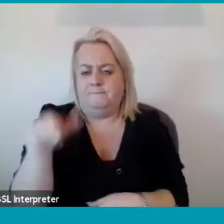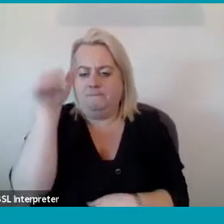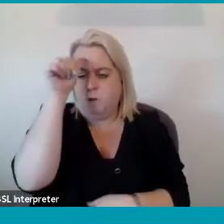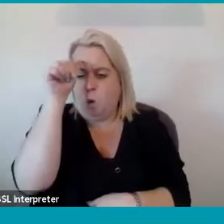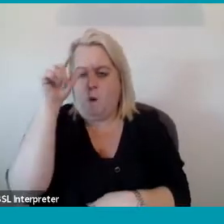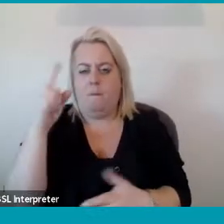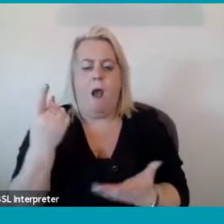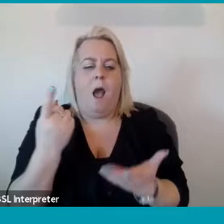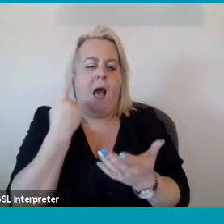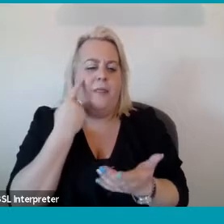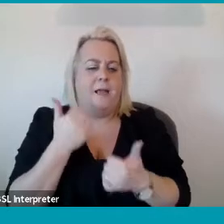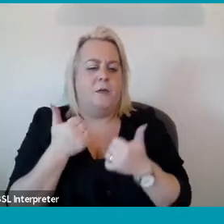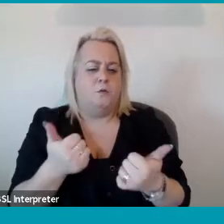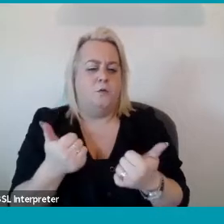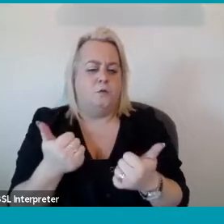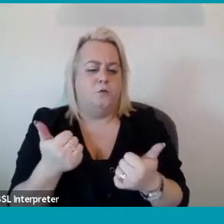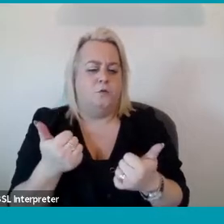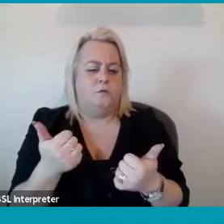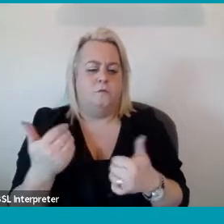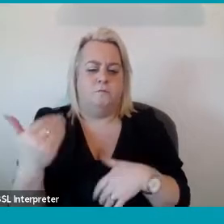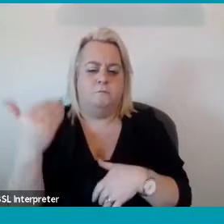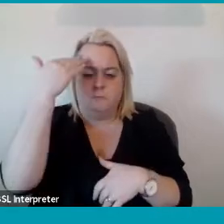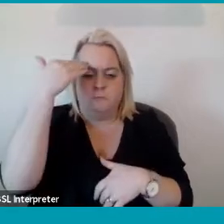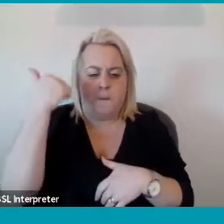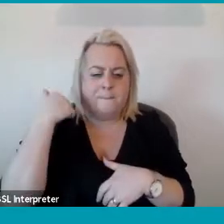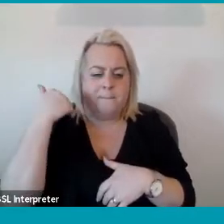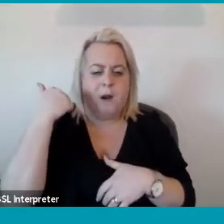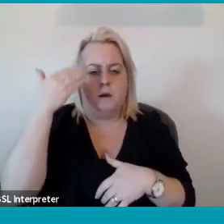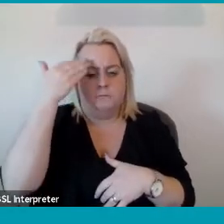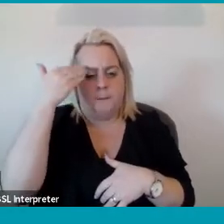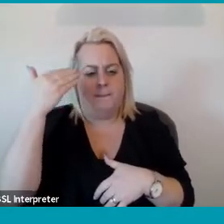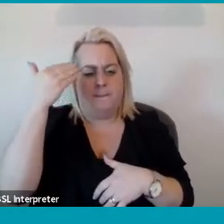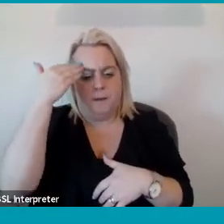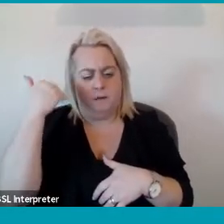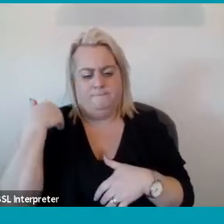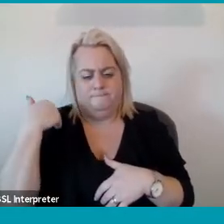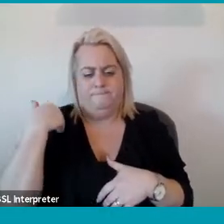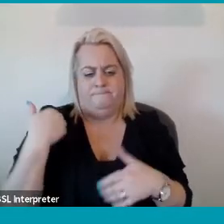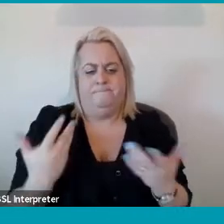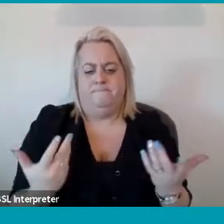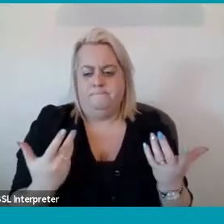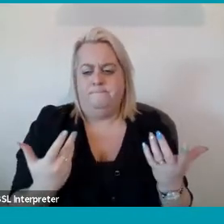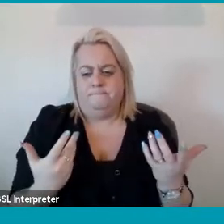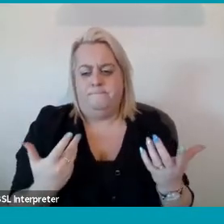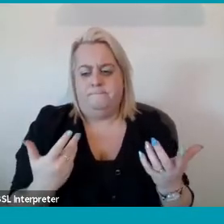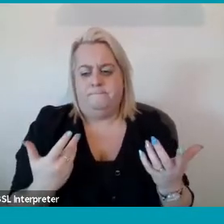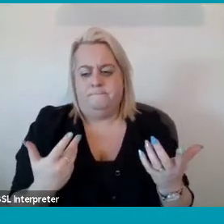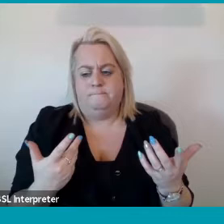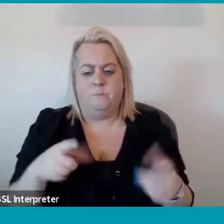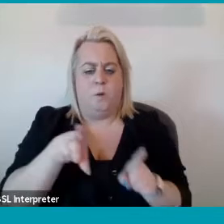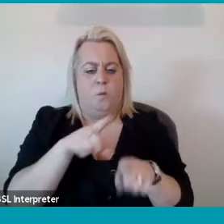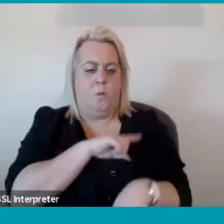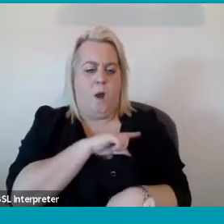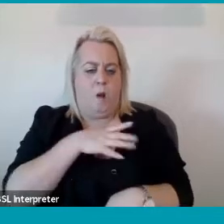our memories and just kind of, put a foundation about what we're going to be talking about,